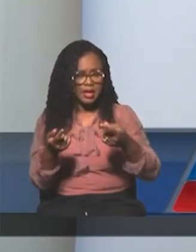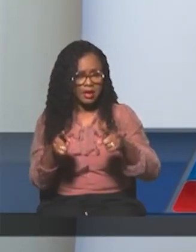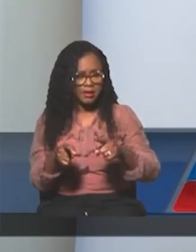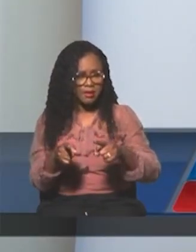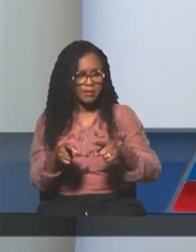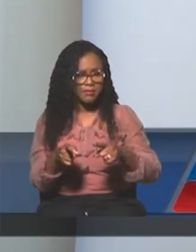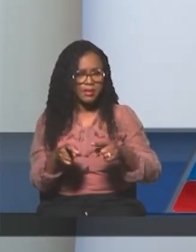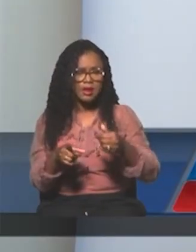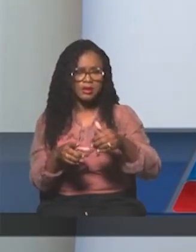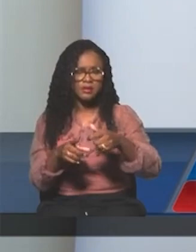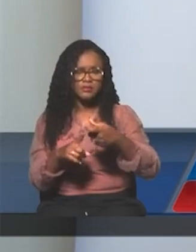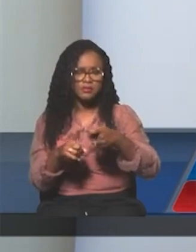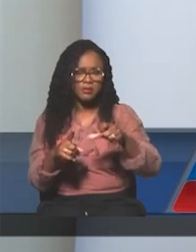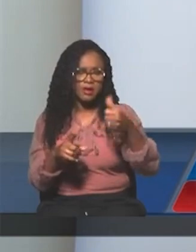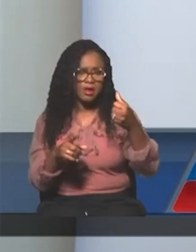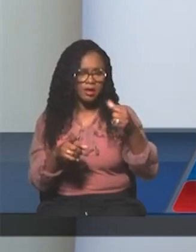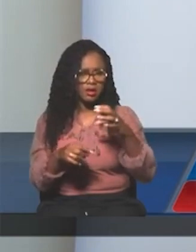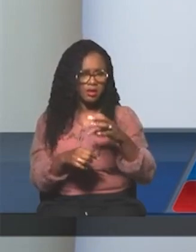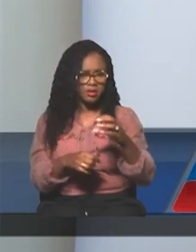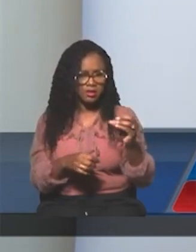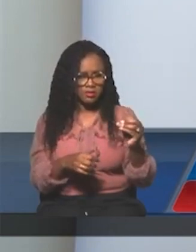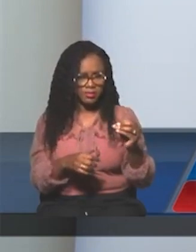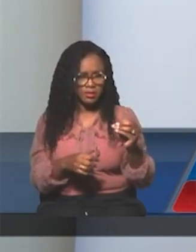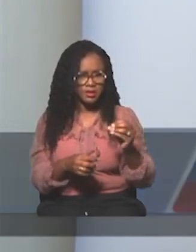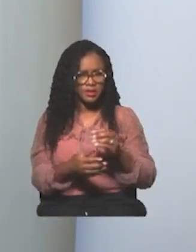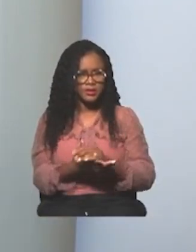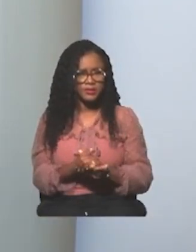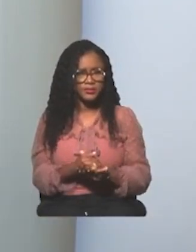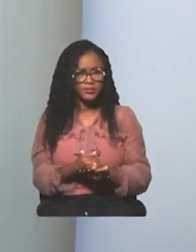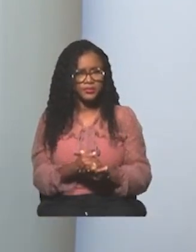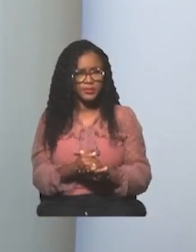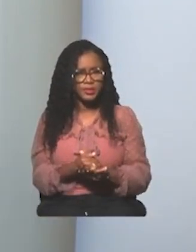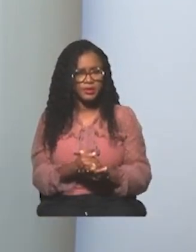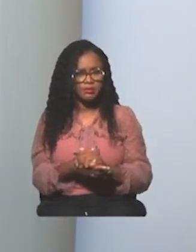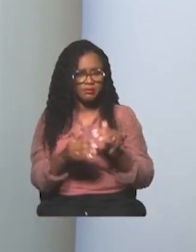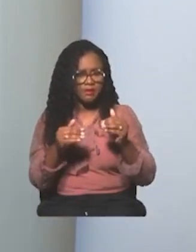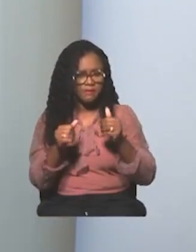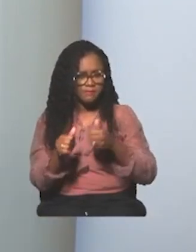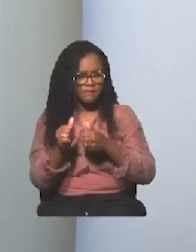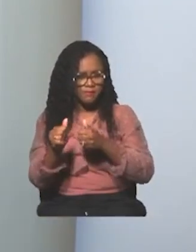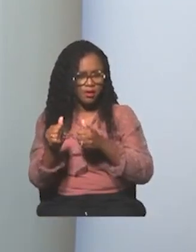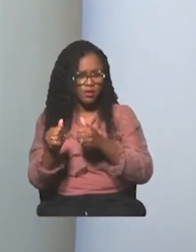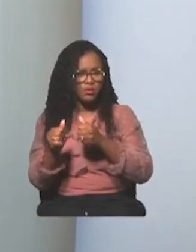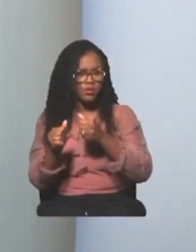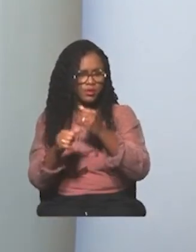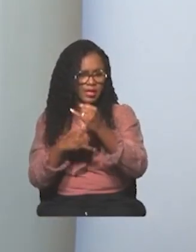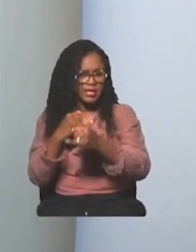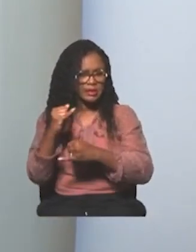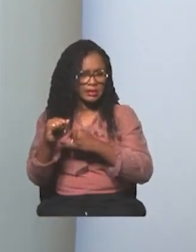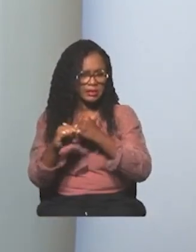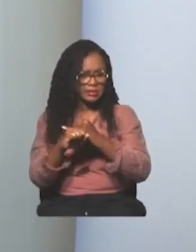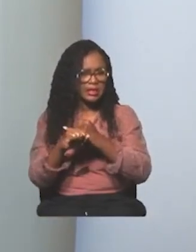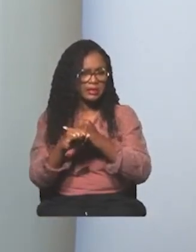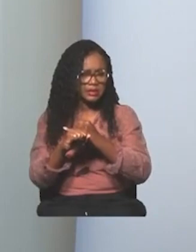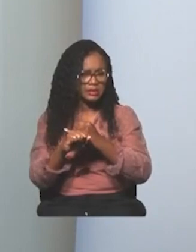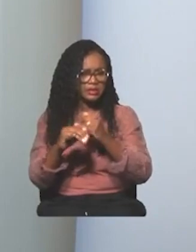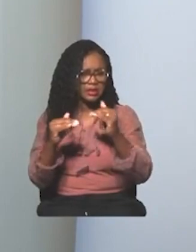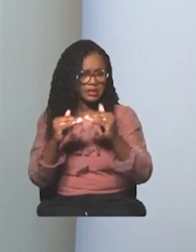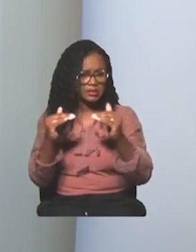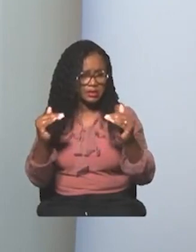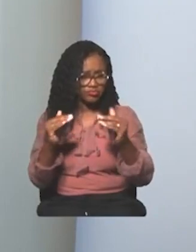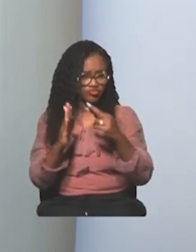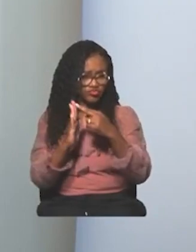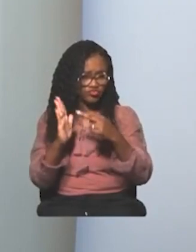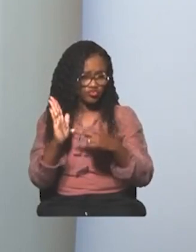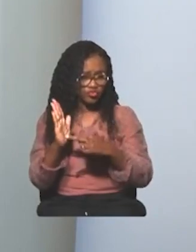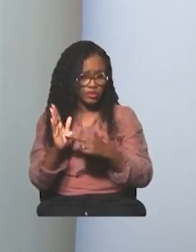a gap analysis based on international standards, EU standards to be specific. Subsequent to that,